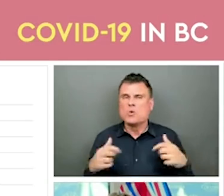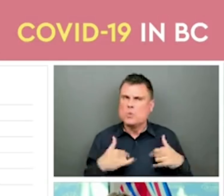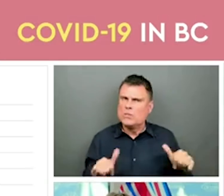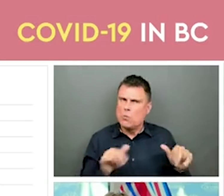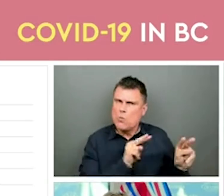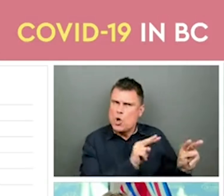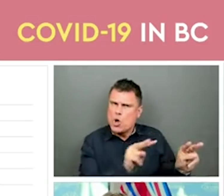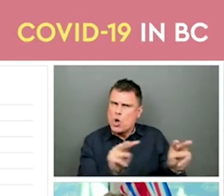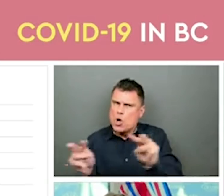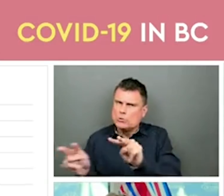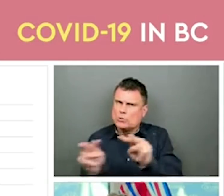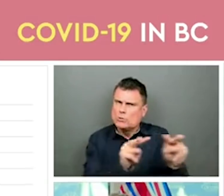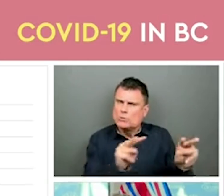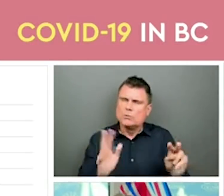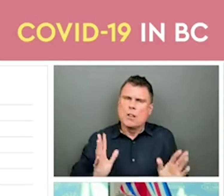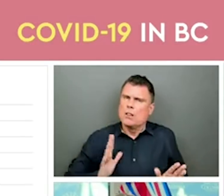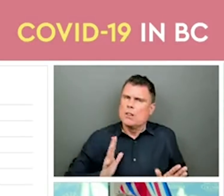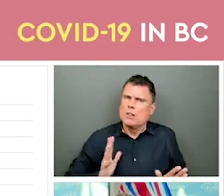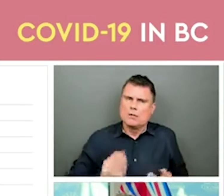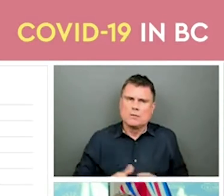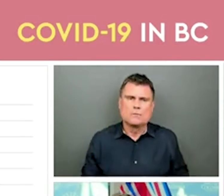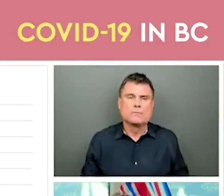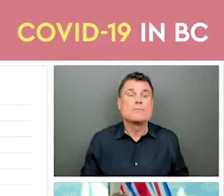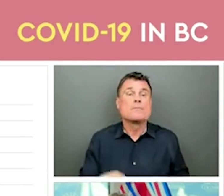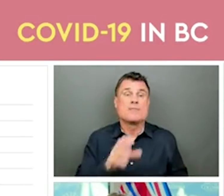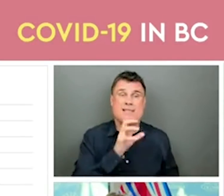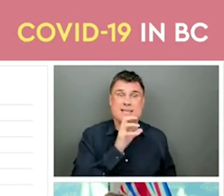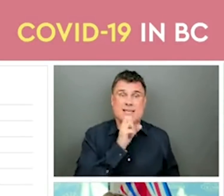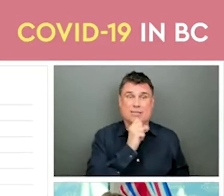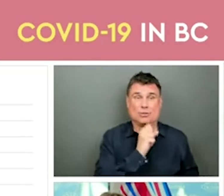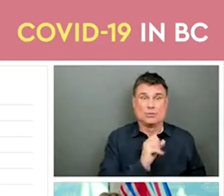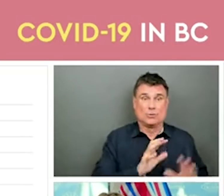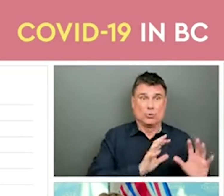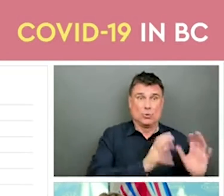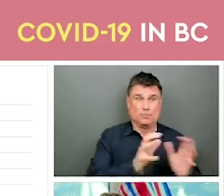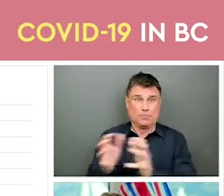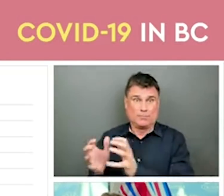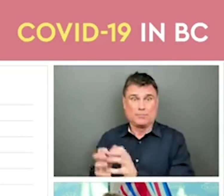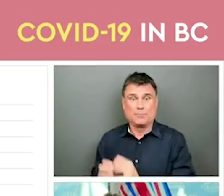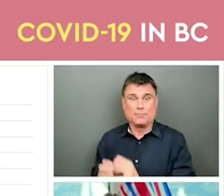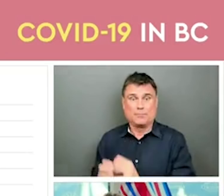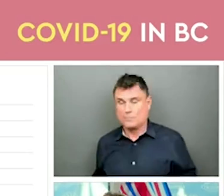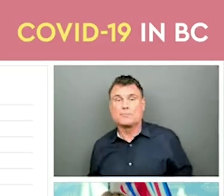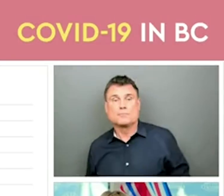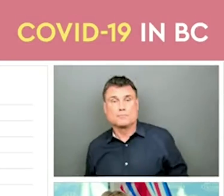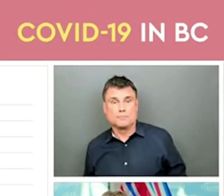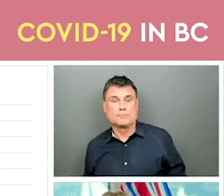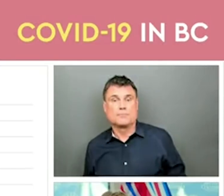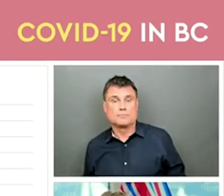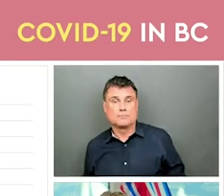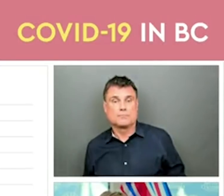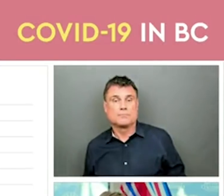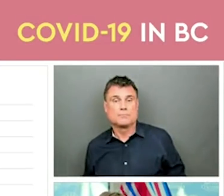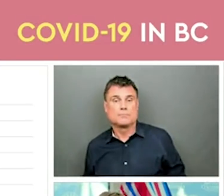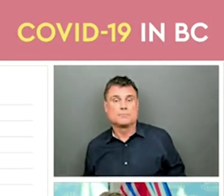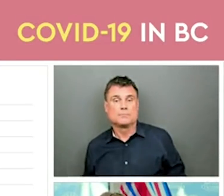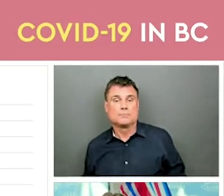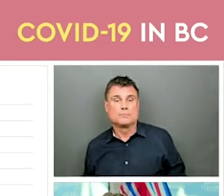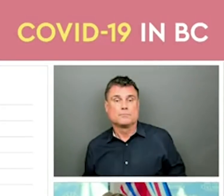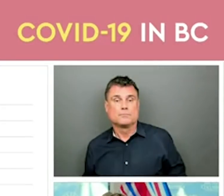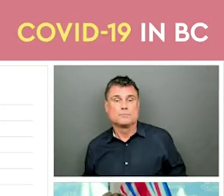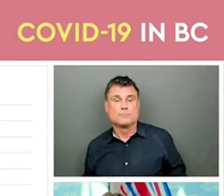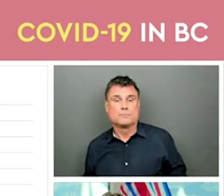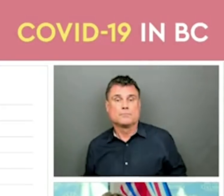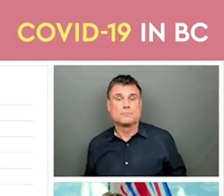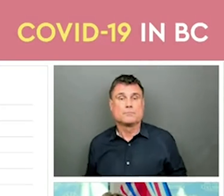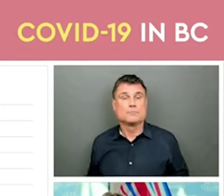If we look at the age group of people who've been infected with the variants of concern, the two that we are